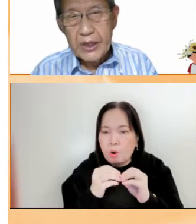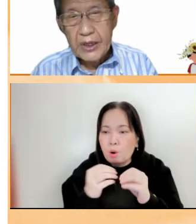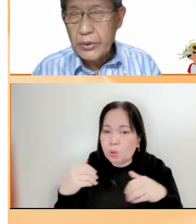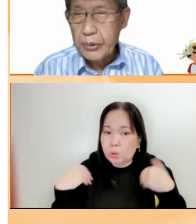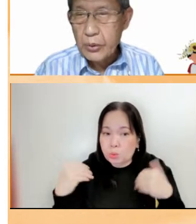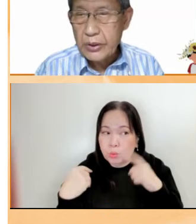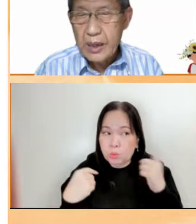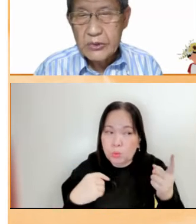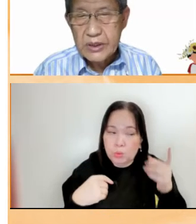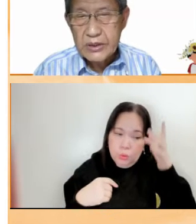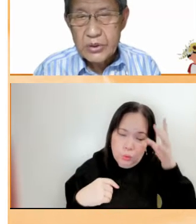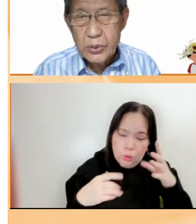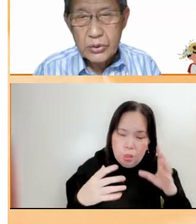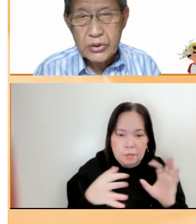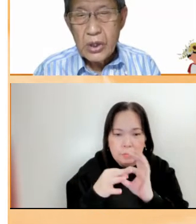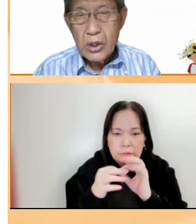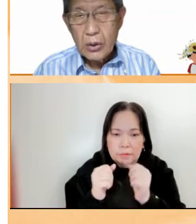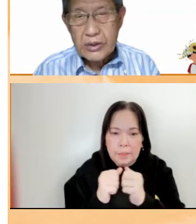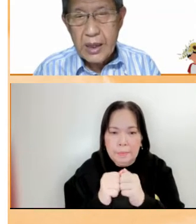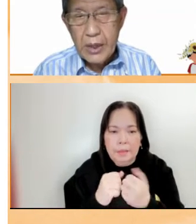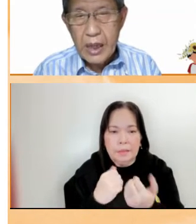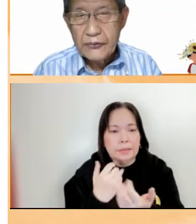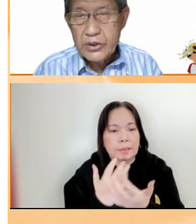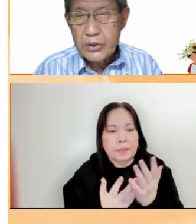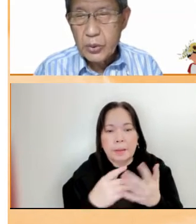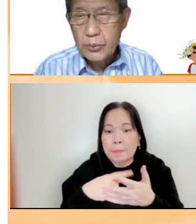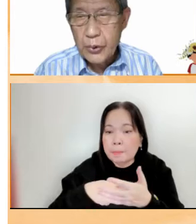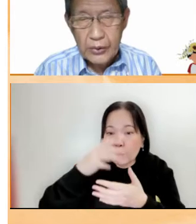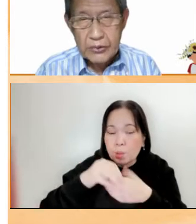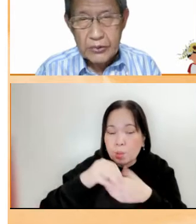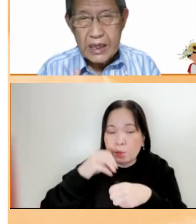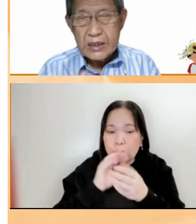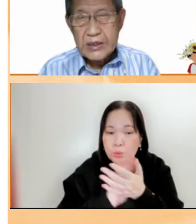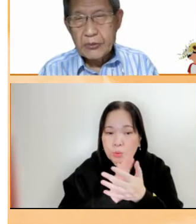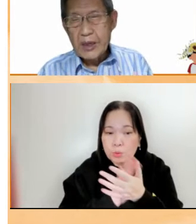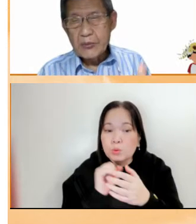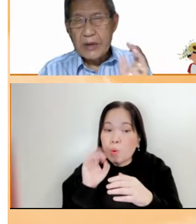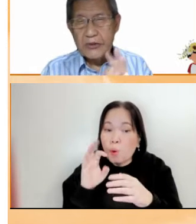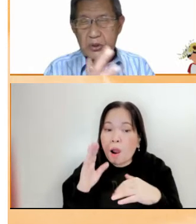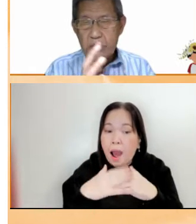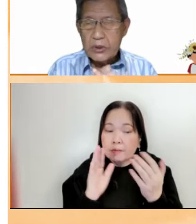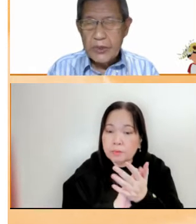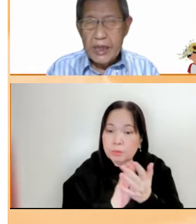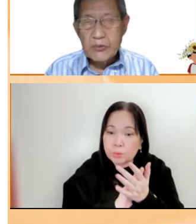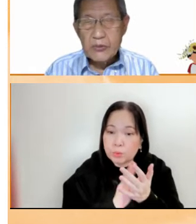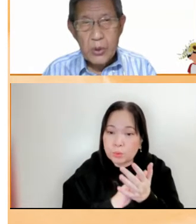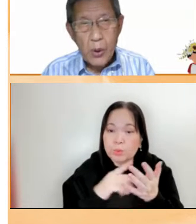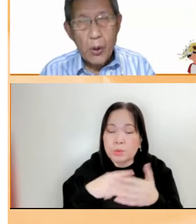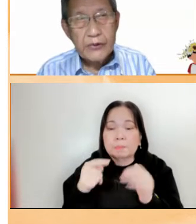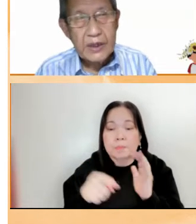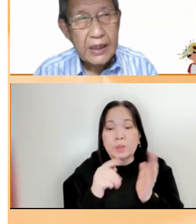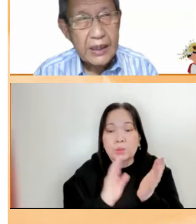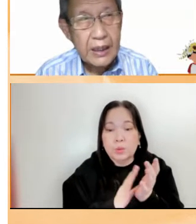some mentoring programs in schools or some after school programs. Sometimes our schools become